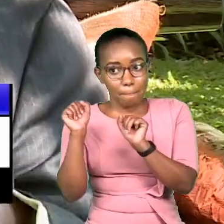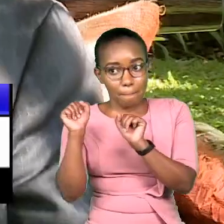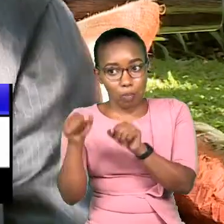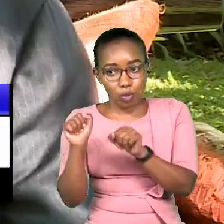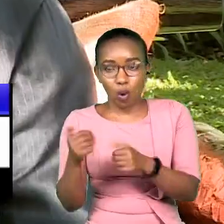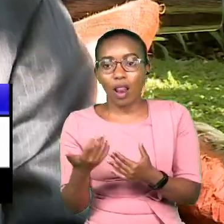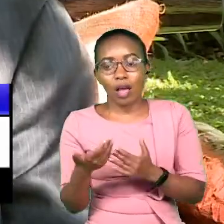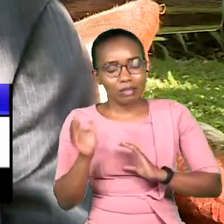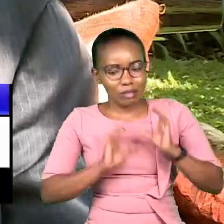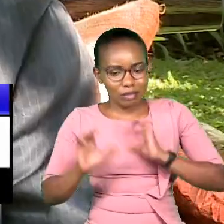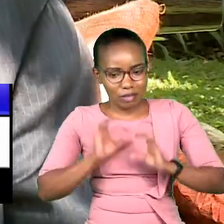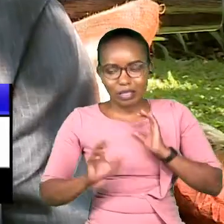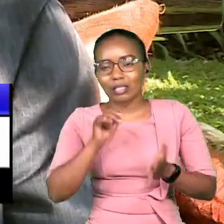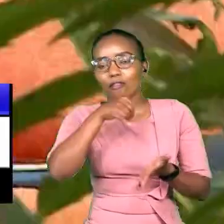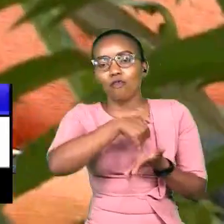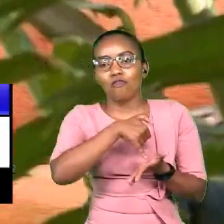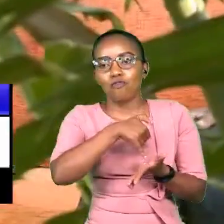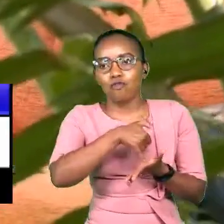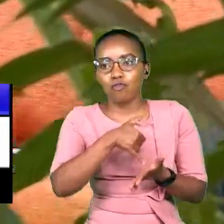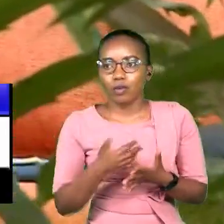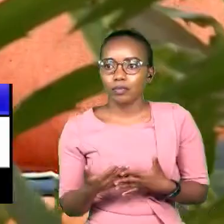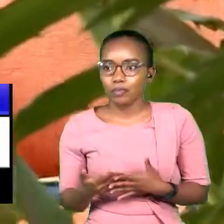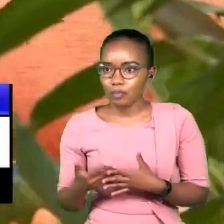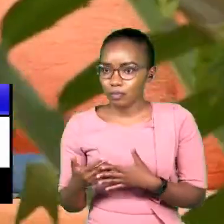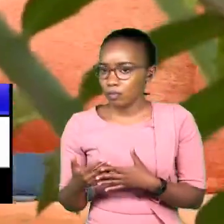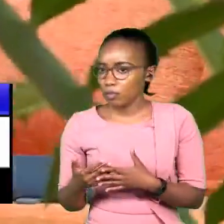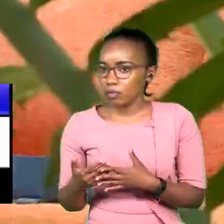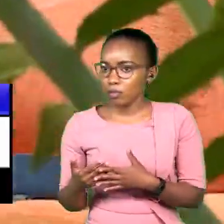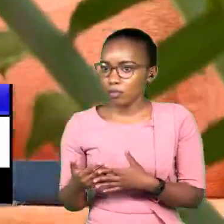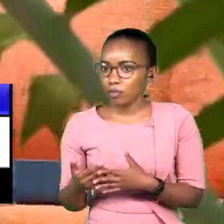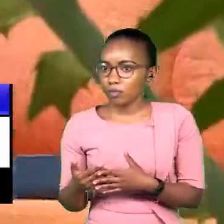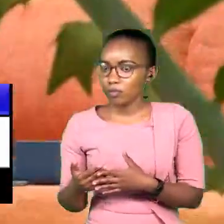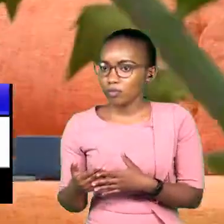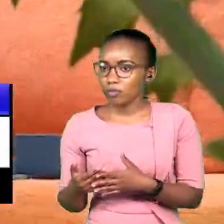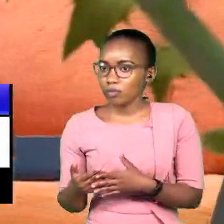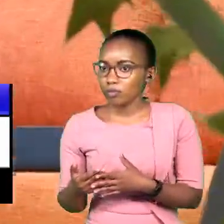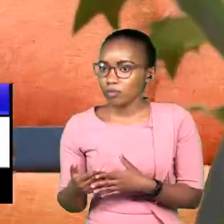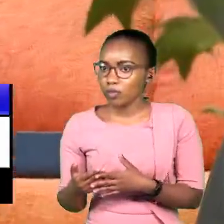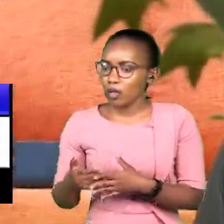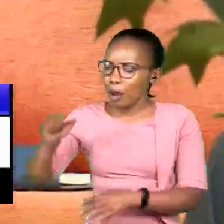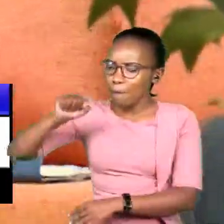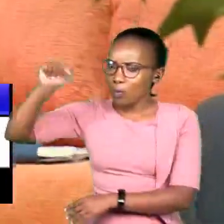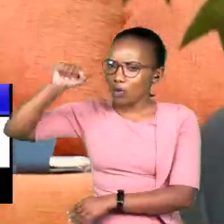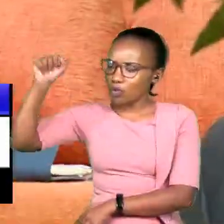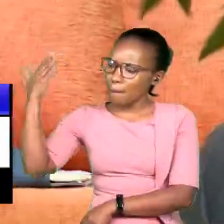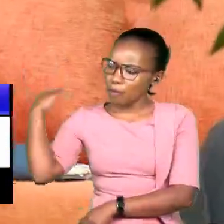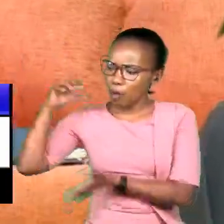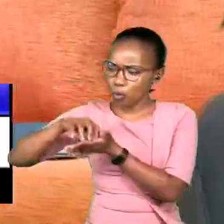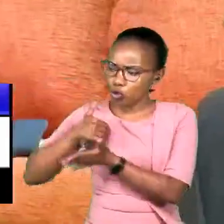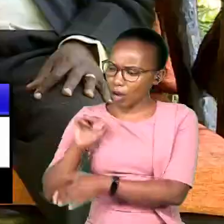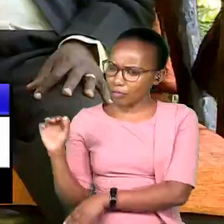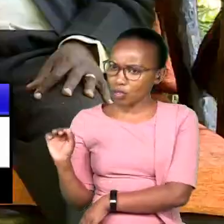the citizen, the ordinary citizen. Bwana Kigame, we have not had you successfully hold any political position